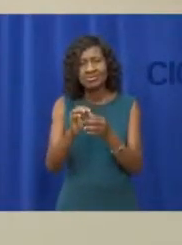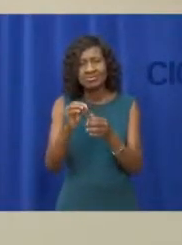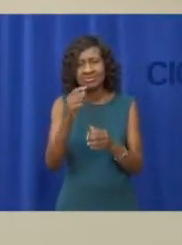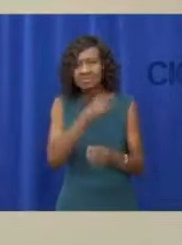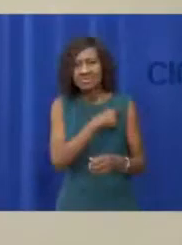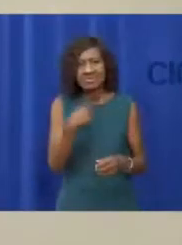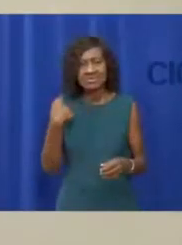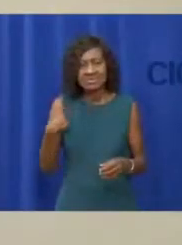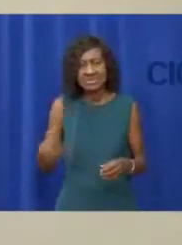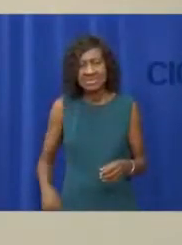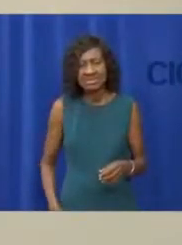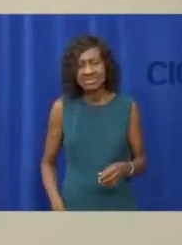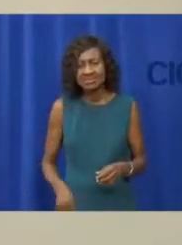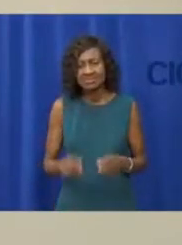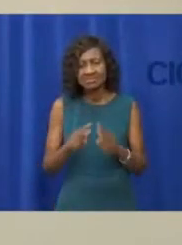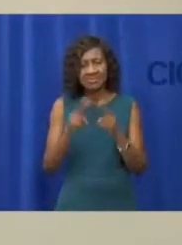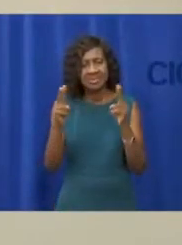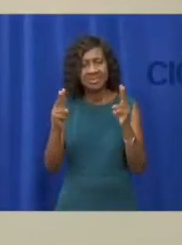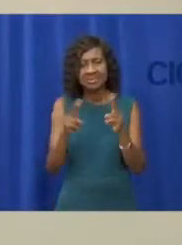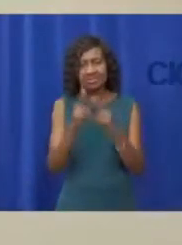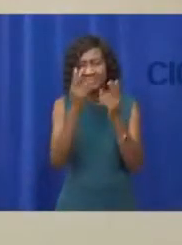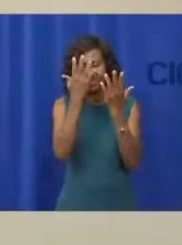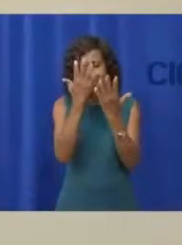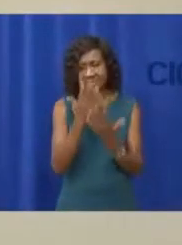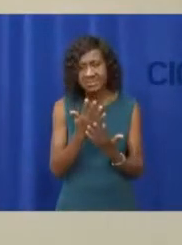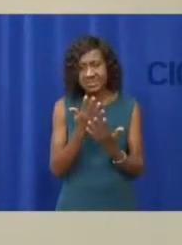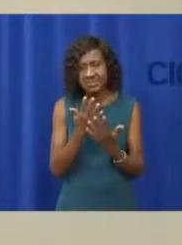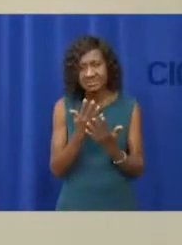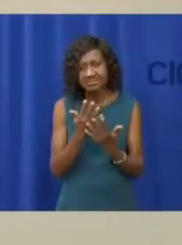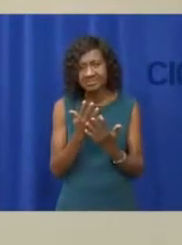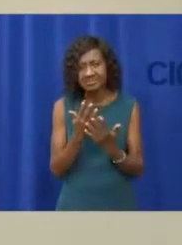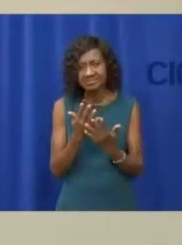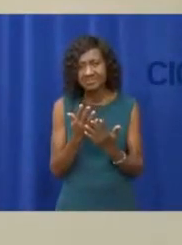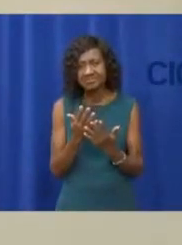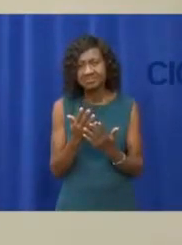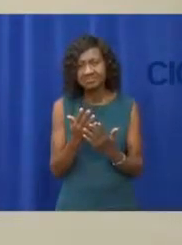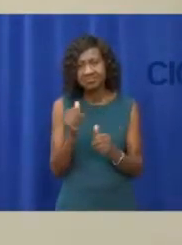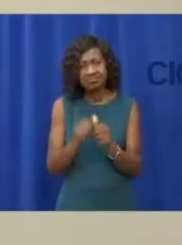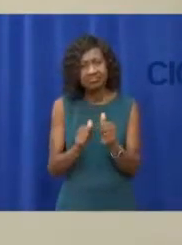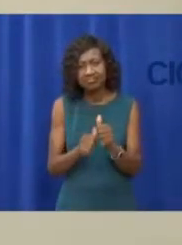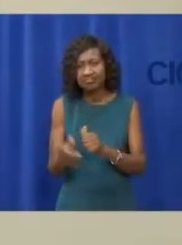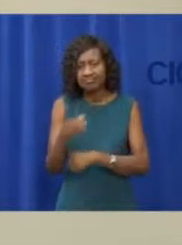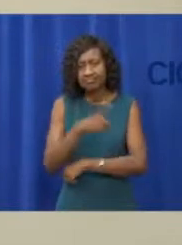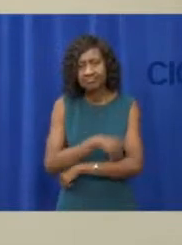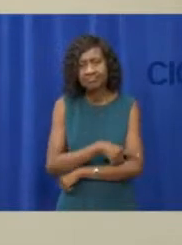be grim and becoming more so.